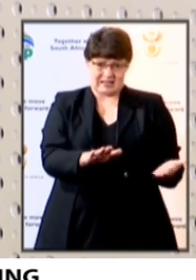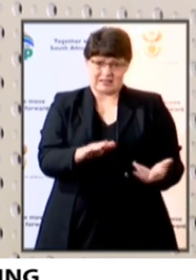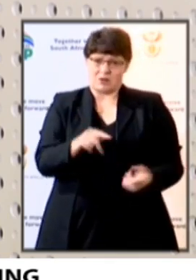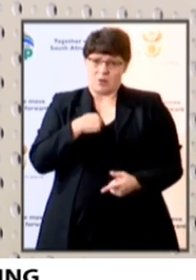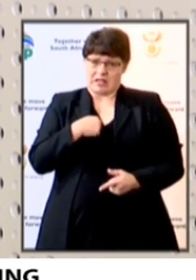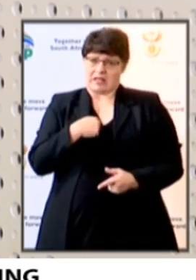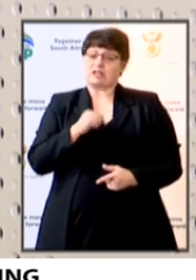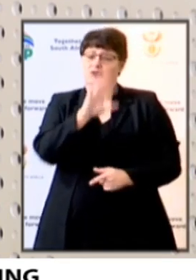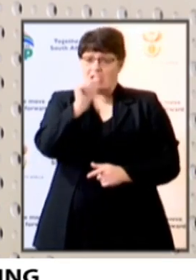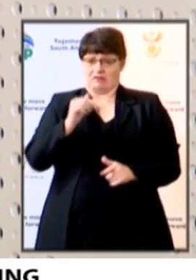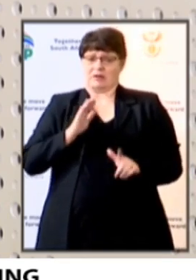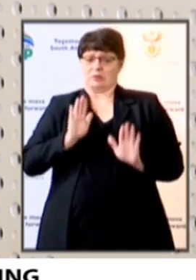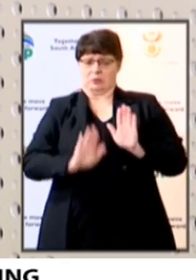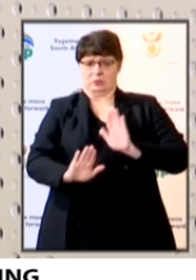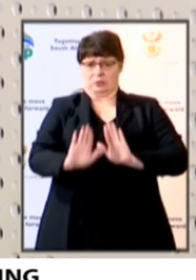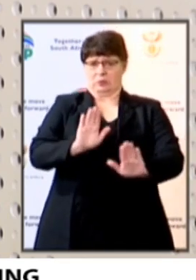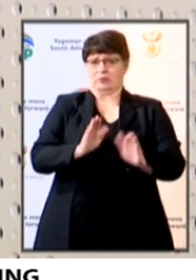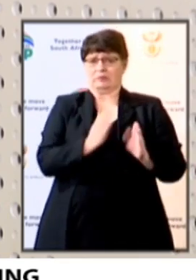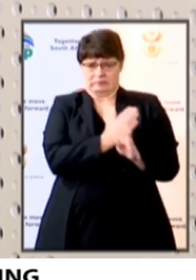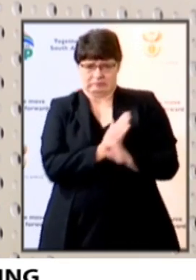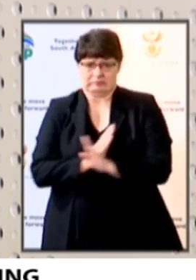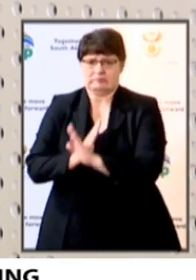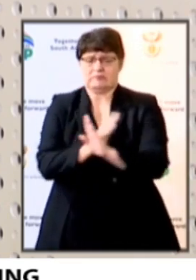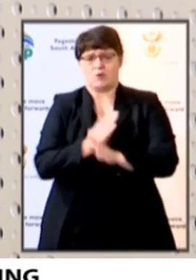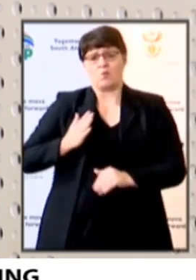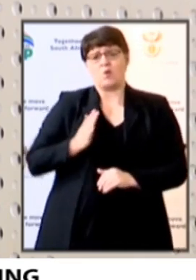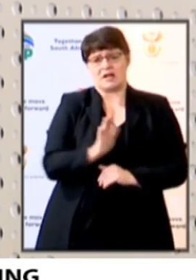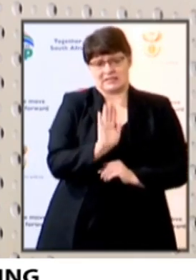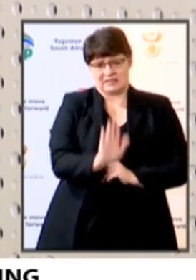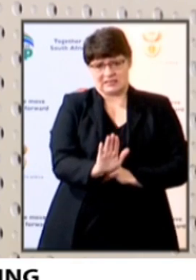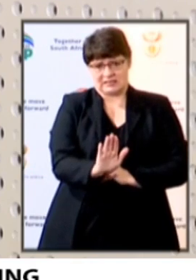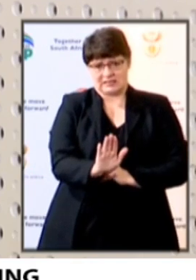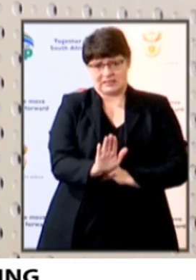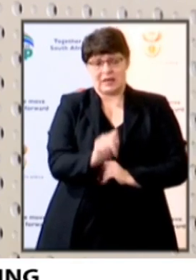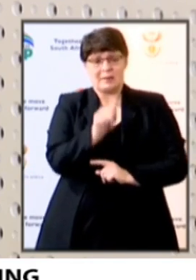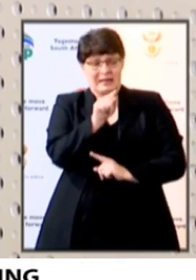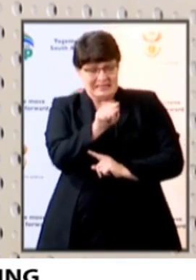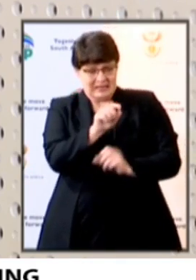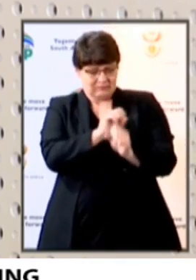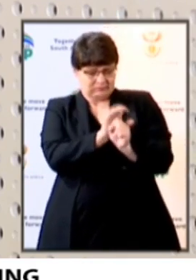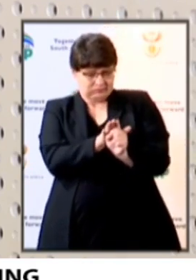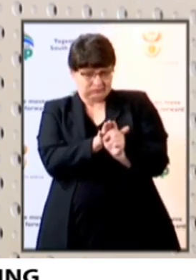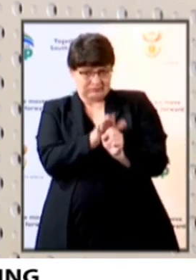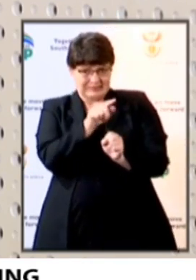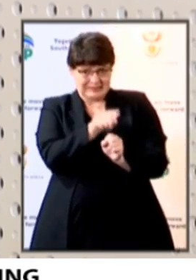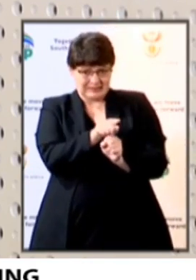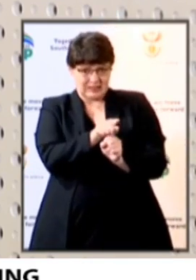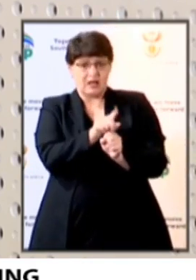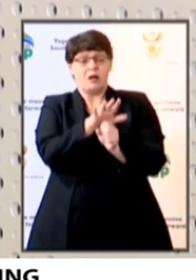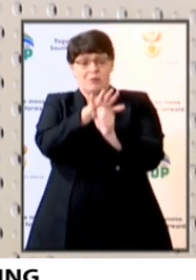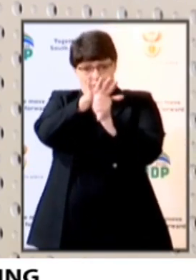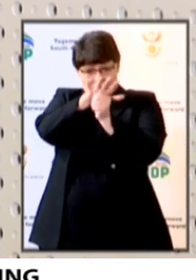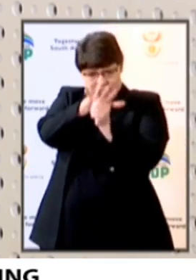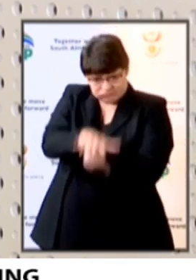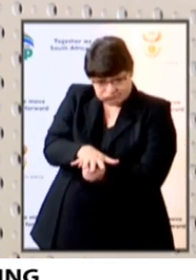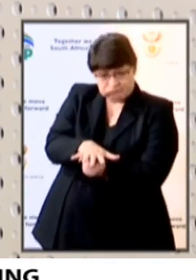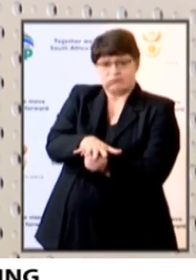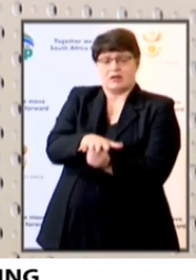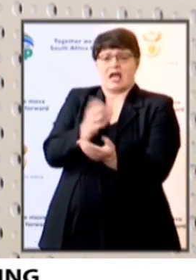course, pandemics do depress economies. and the depression of the